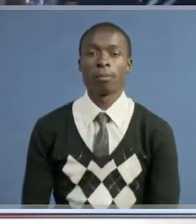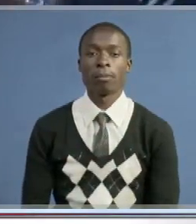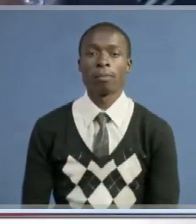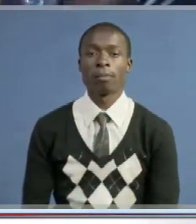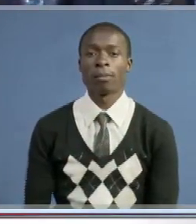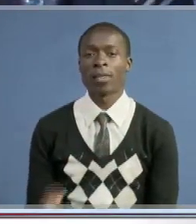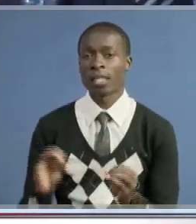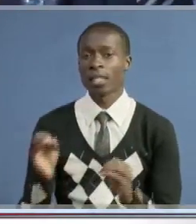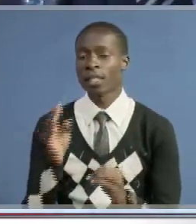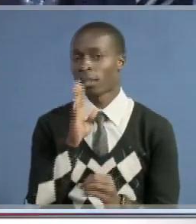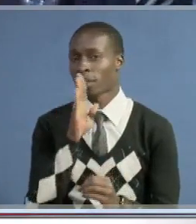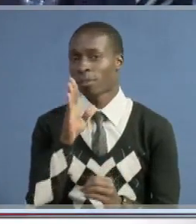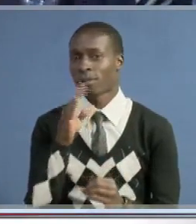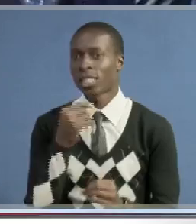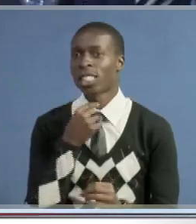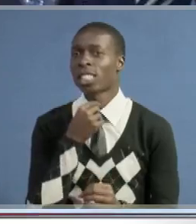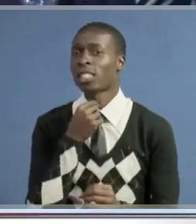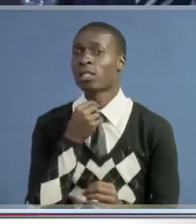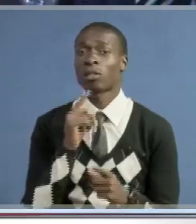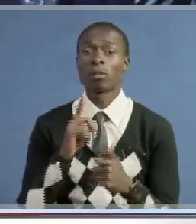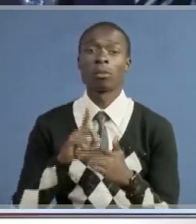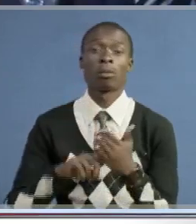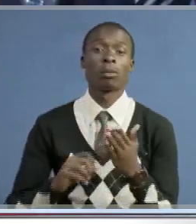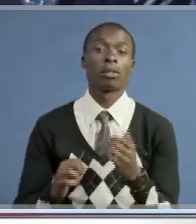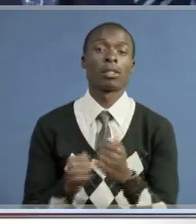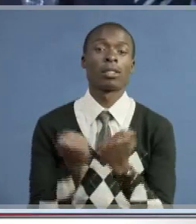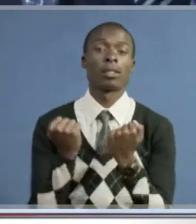Nobody should be anxious as to what will happen.